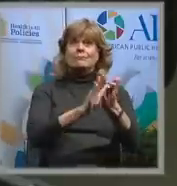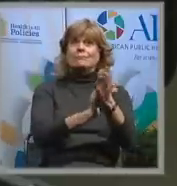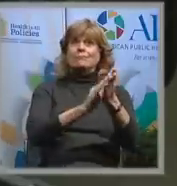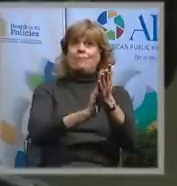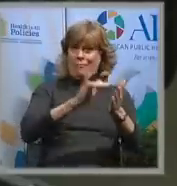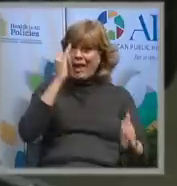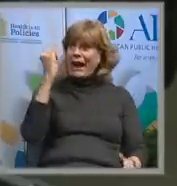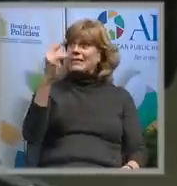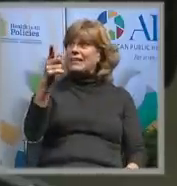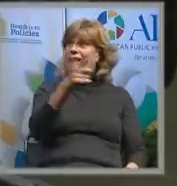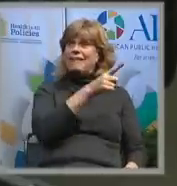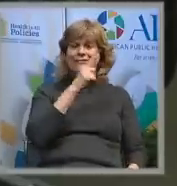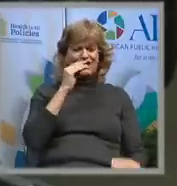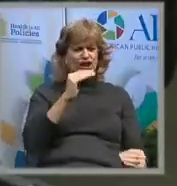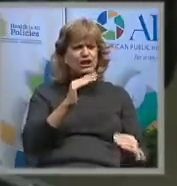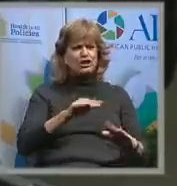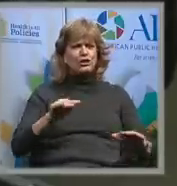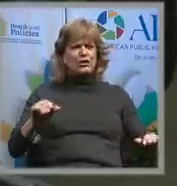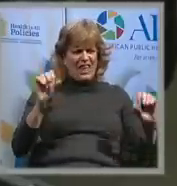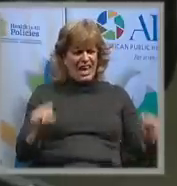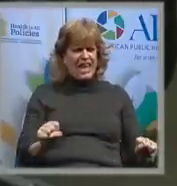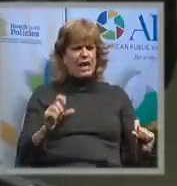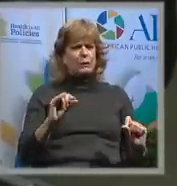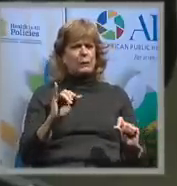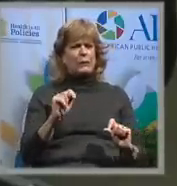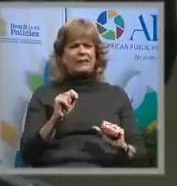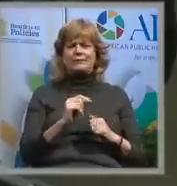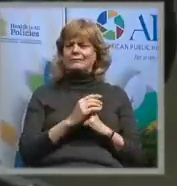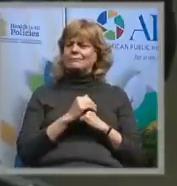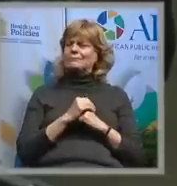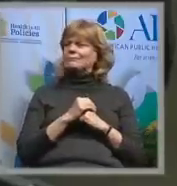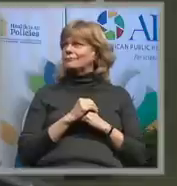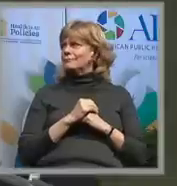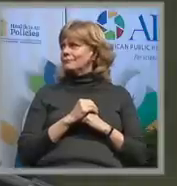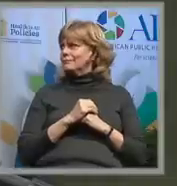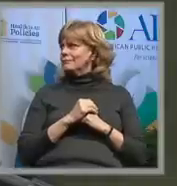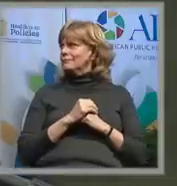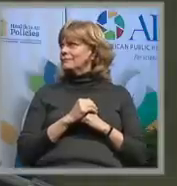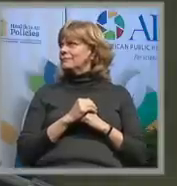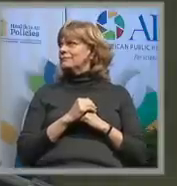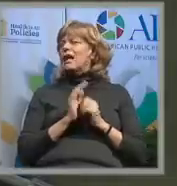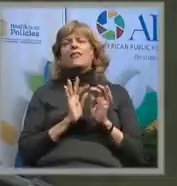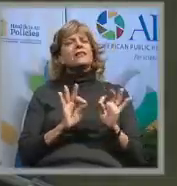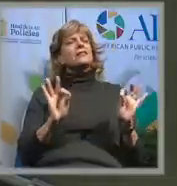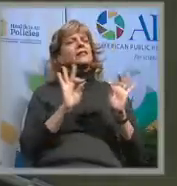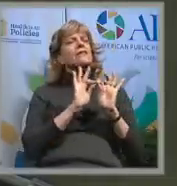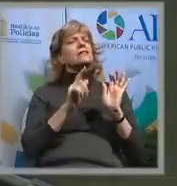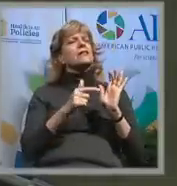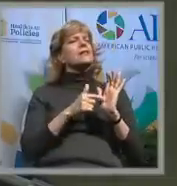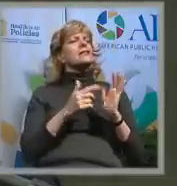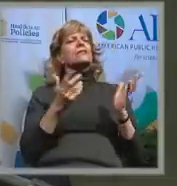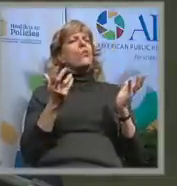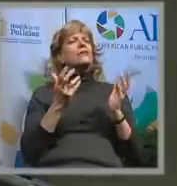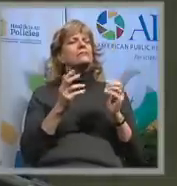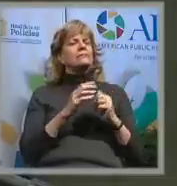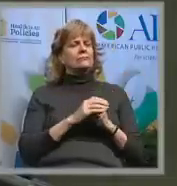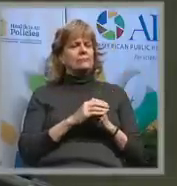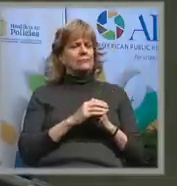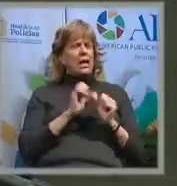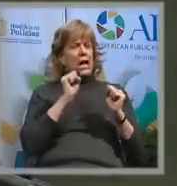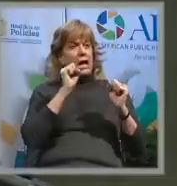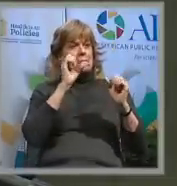both. It's so important. But the significance of this is this, that